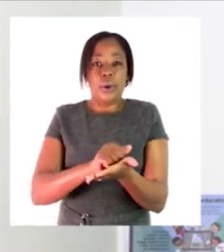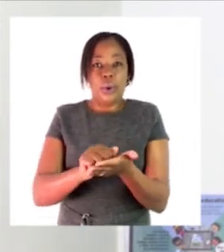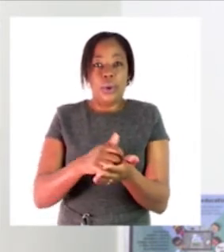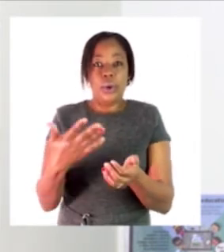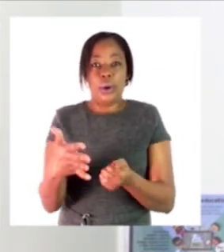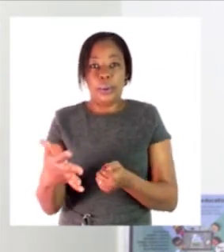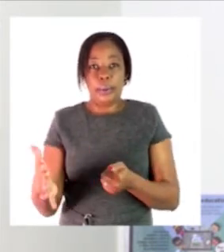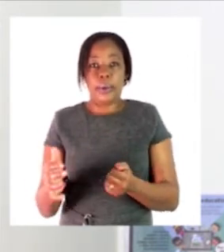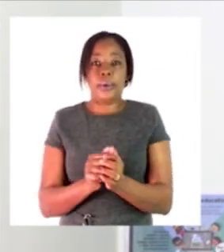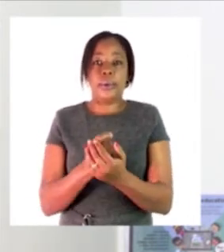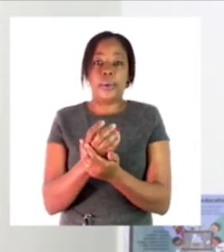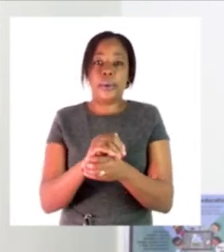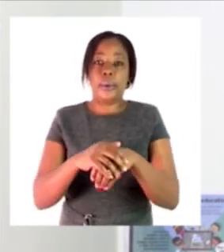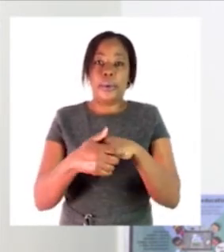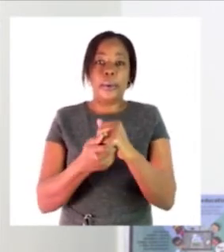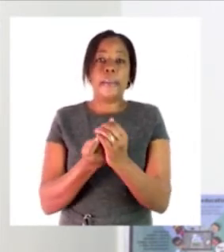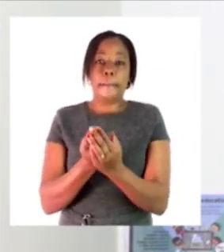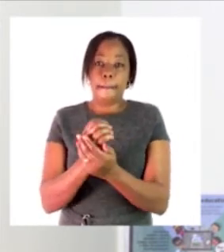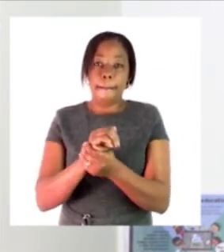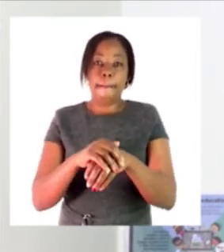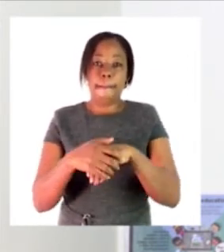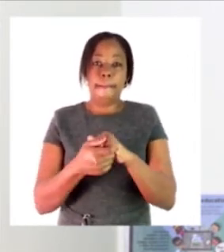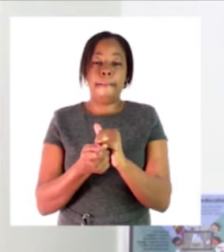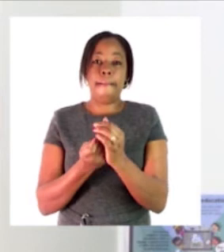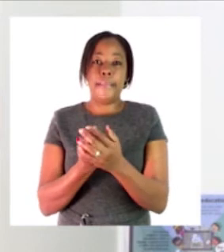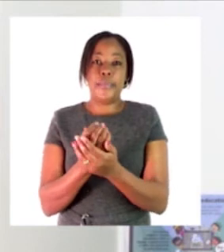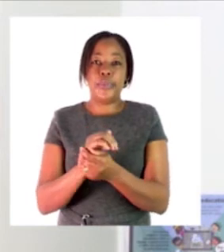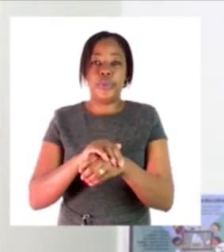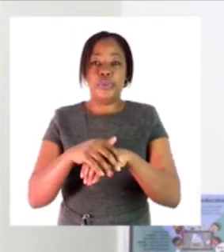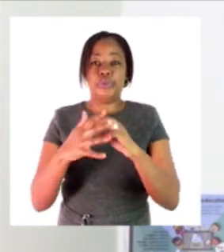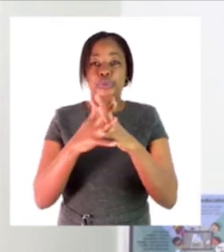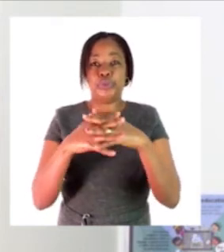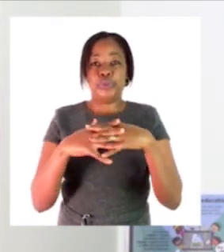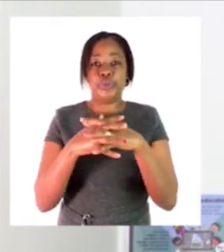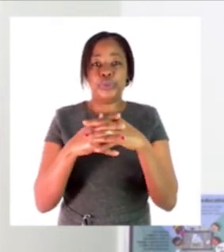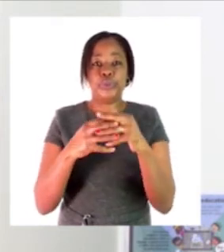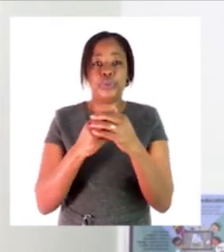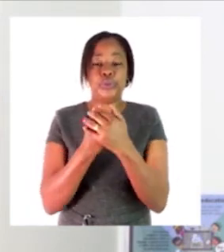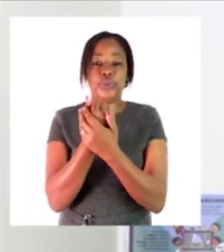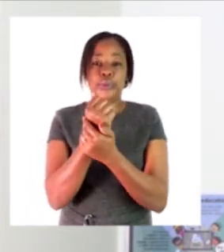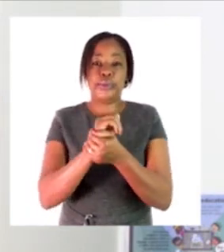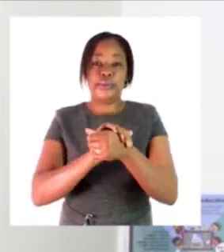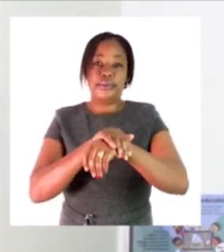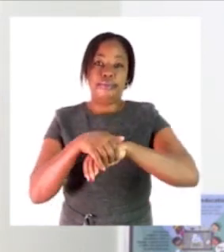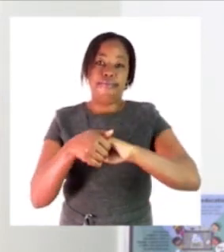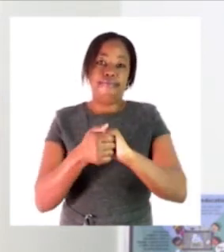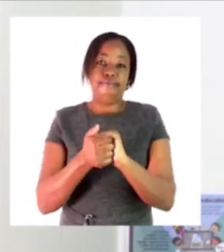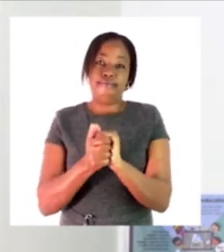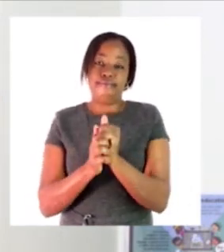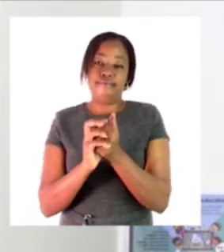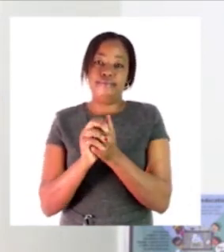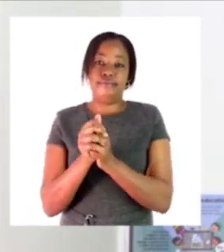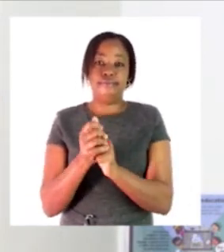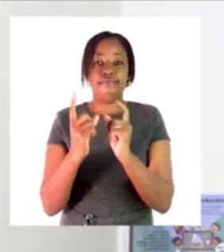rub it through through your fingers your hands are clean and